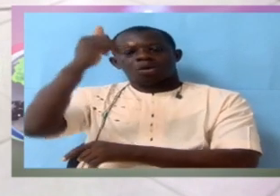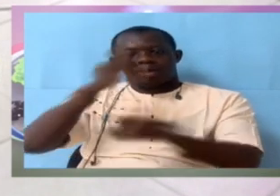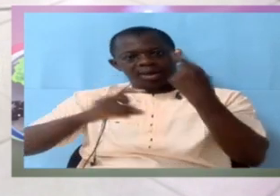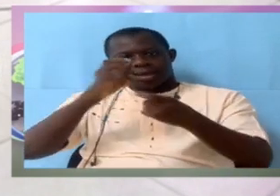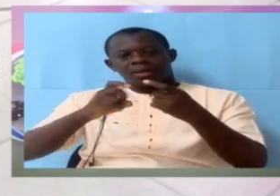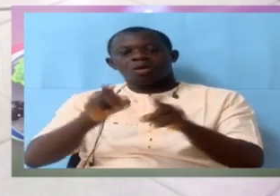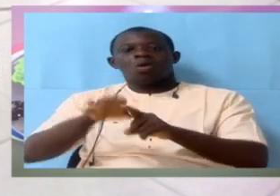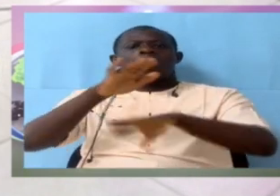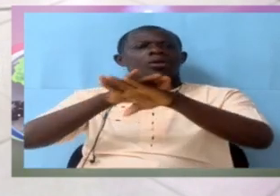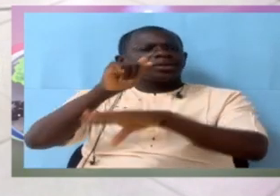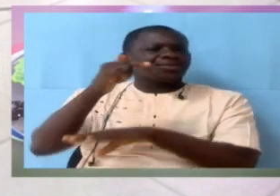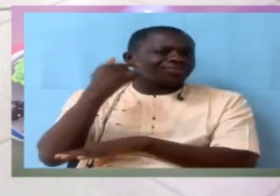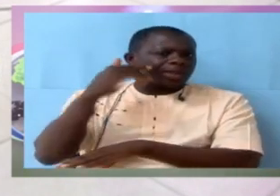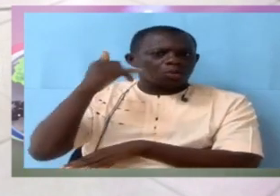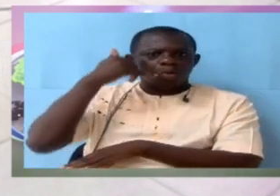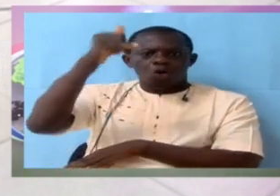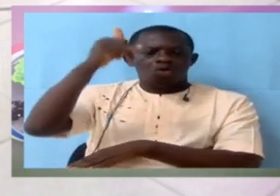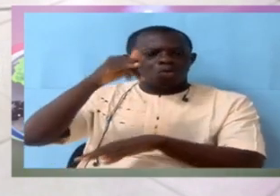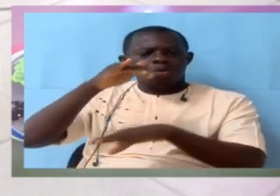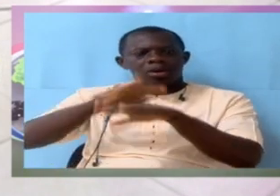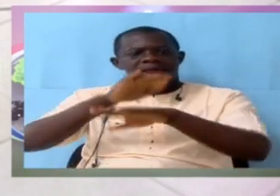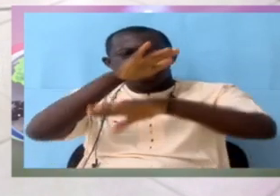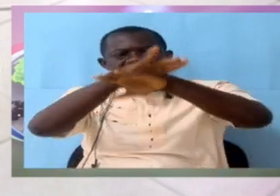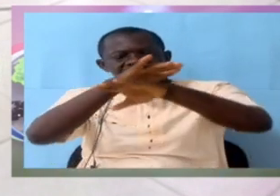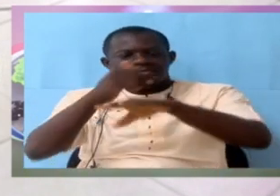And the day he called me, that very evening, I heard about this